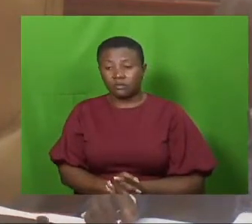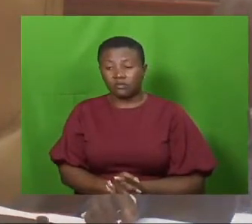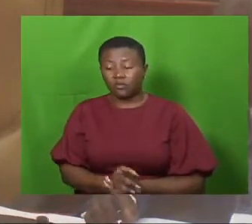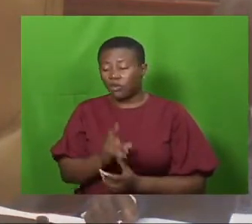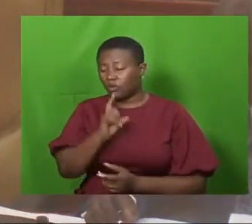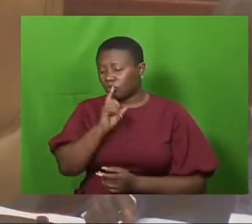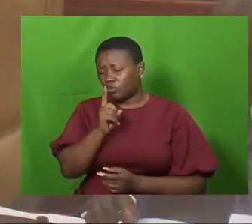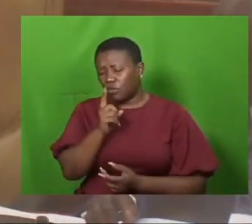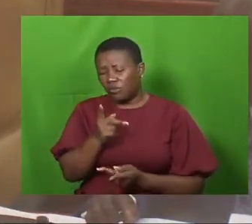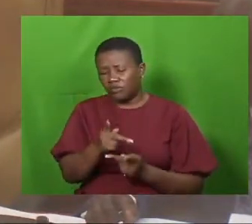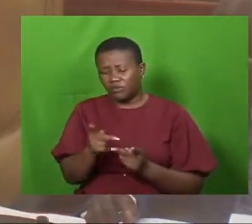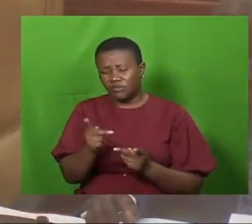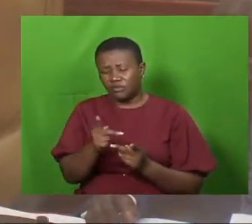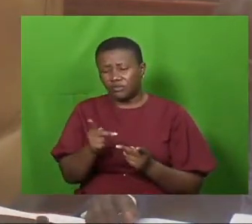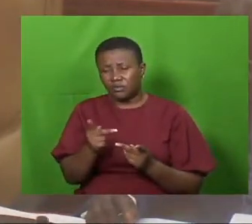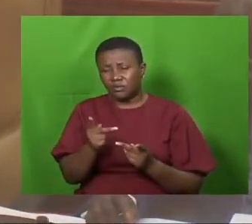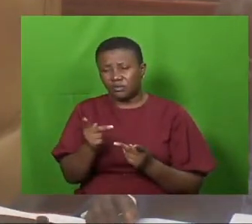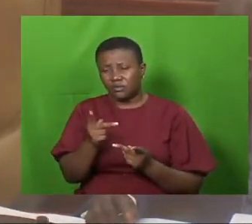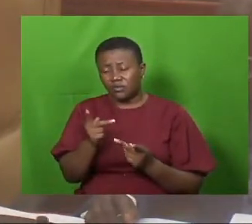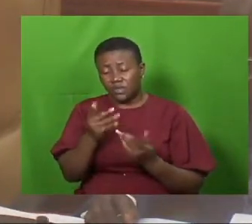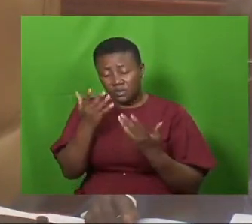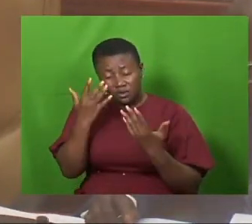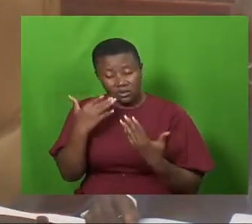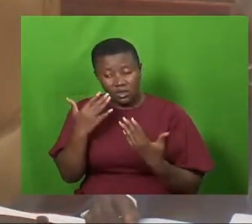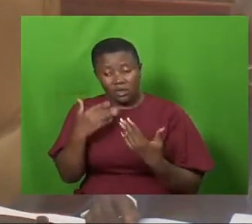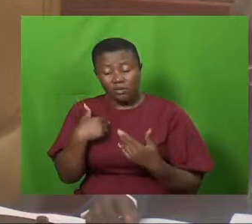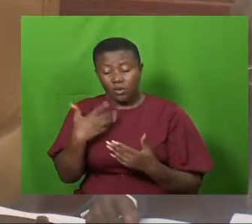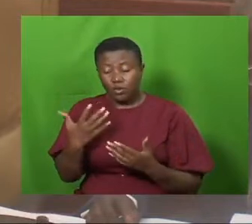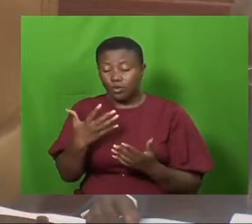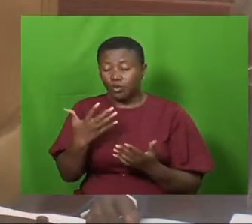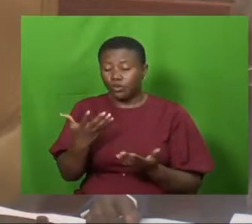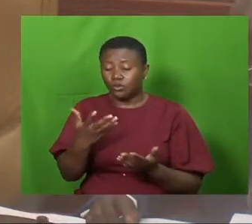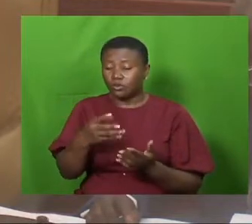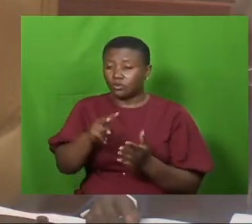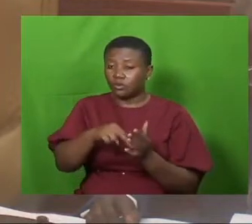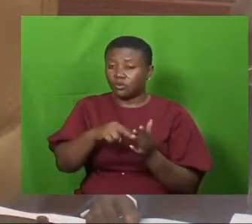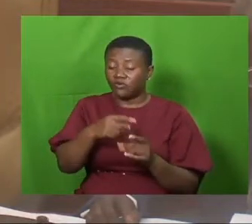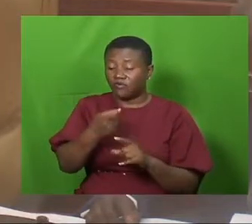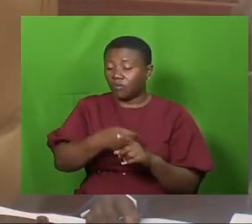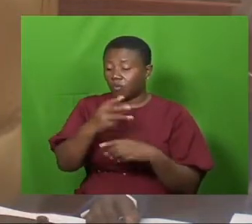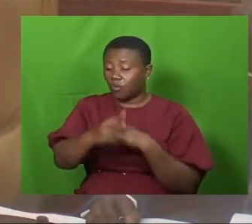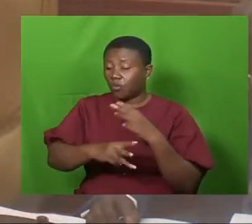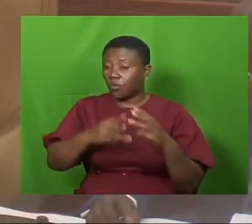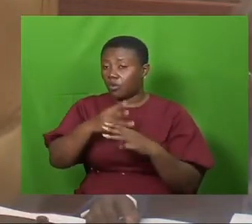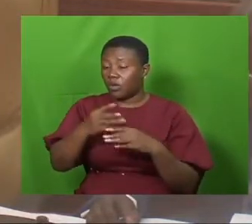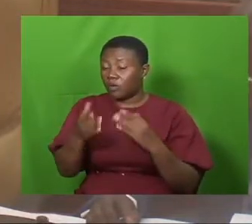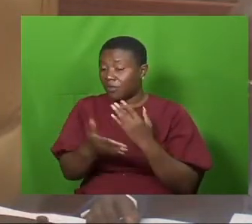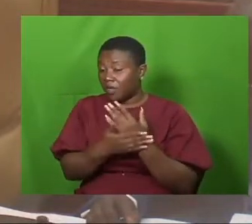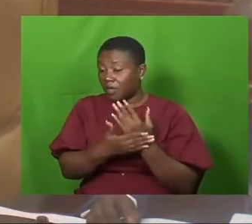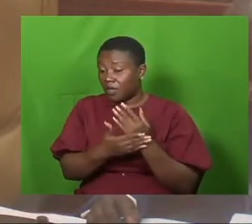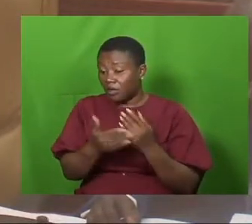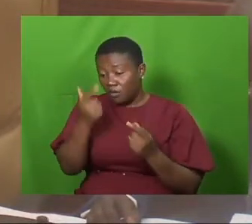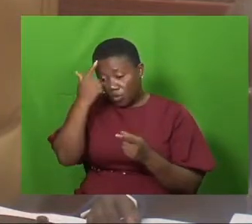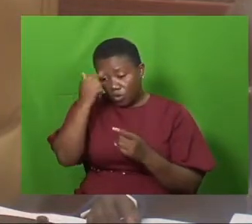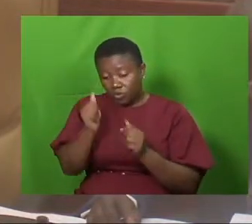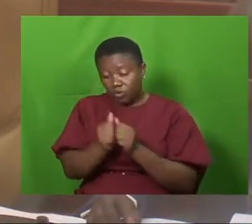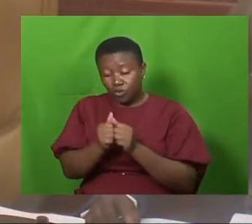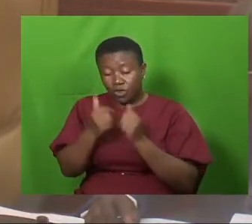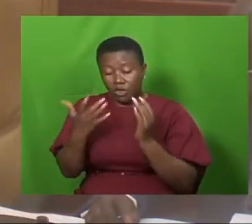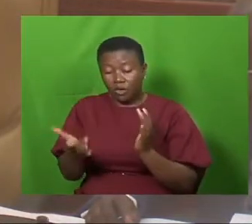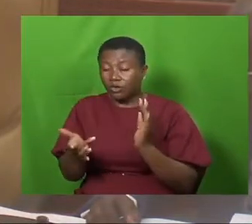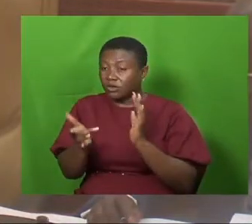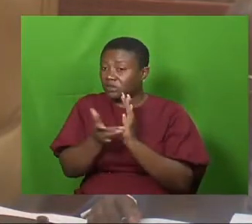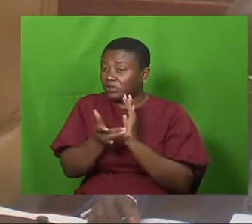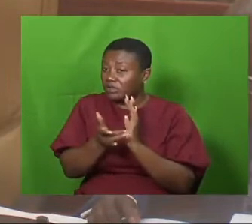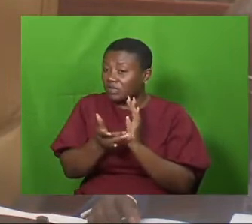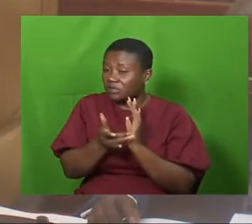quote from the World Bank President David Malpass, that without digitalization, we won't be able to reap the full benefits